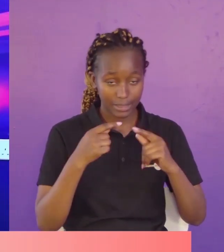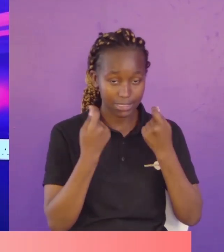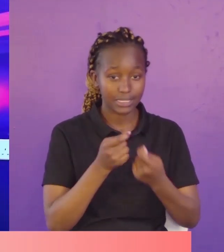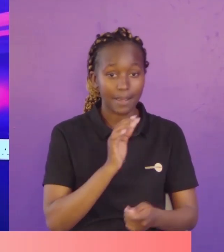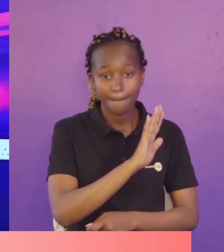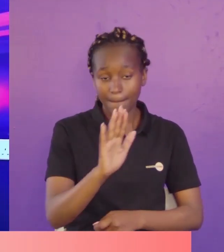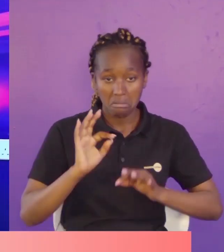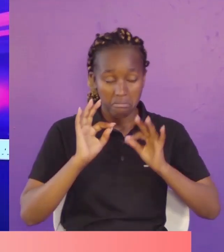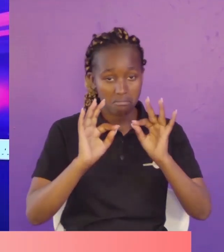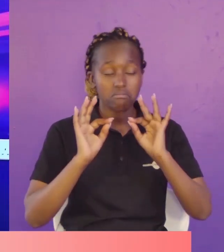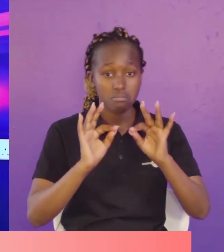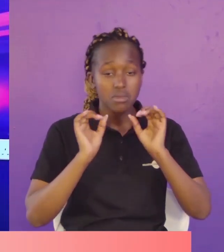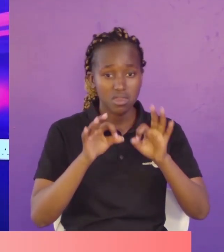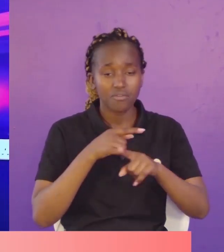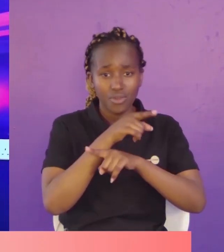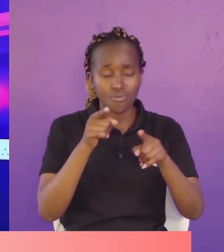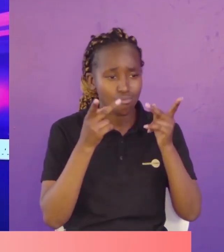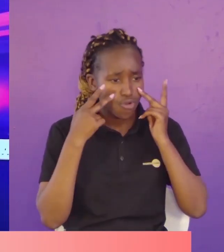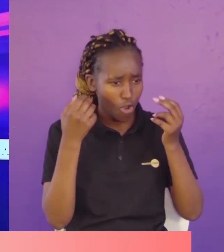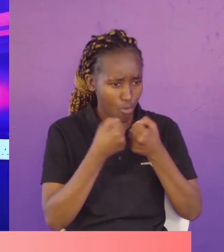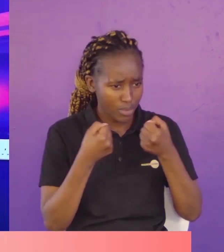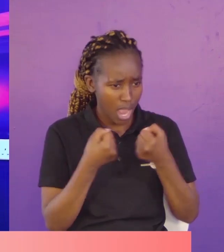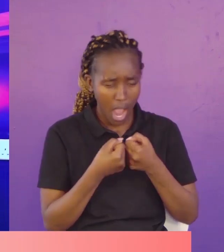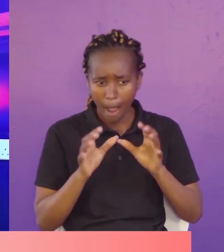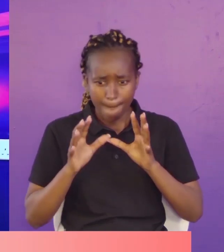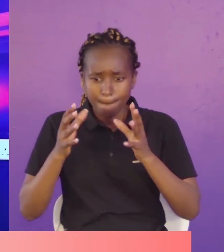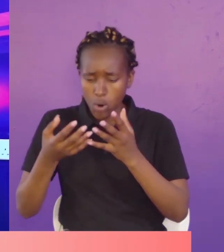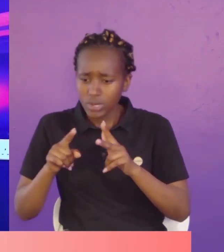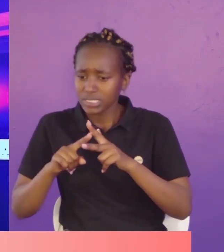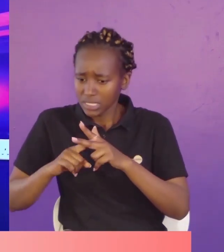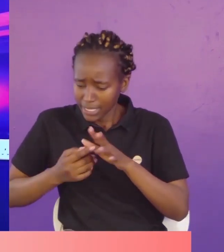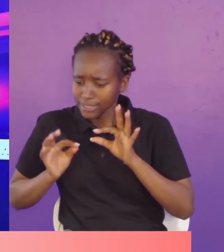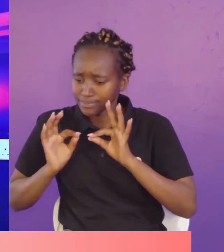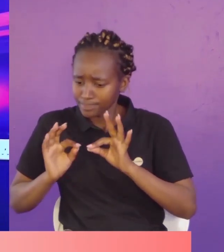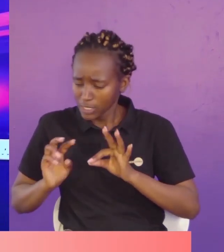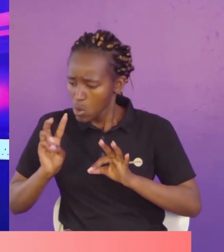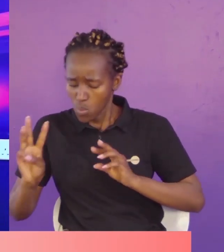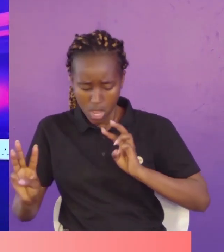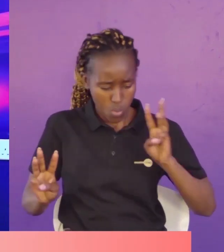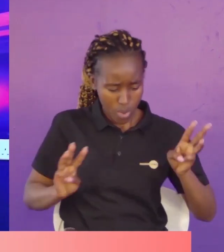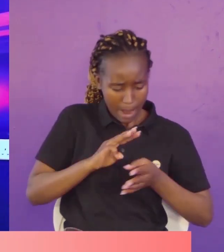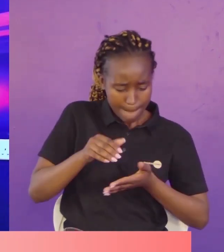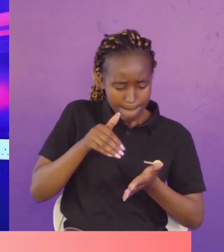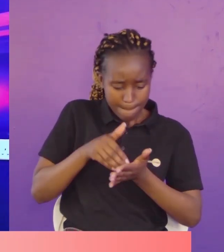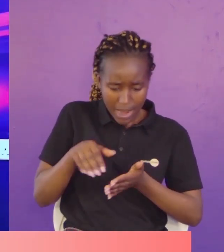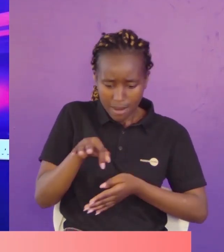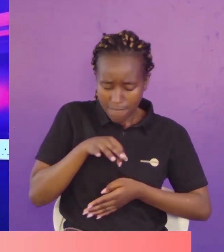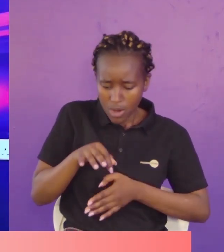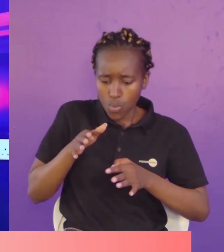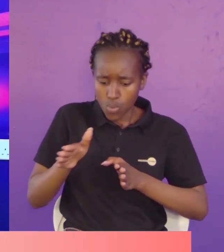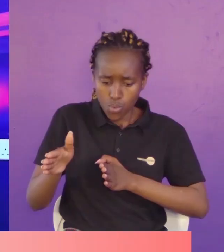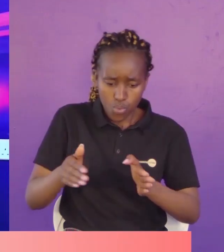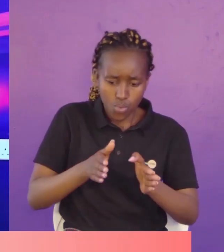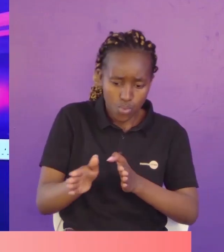you saw that match, you saw that the ball was flowing from the midfield to the wings. Yeah. Even the goal Minta